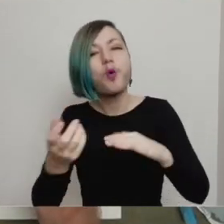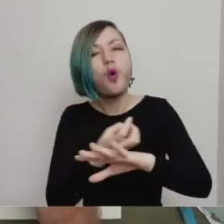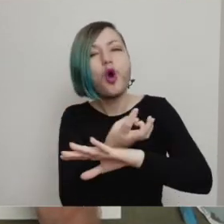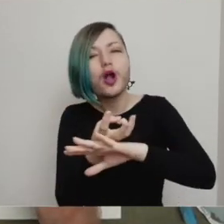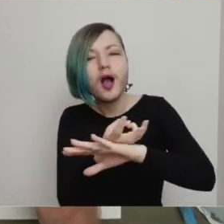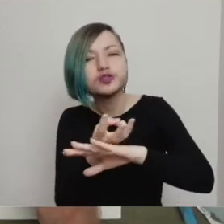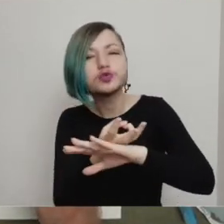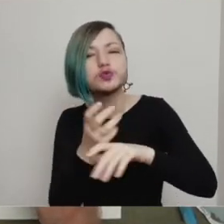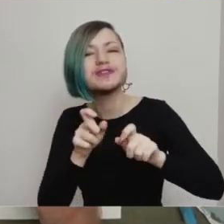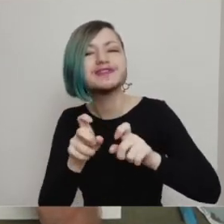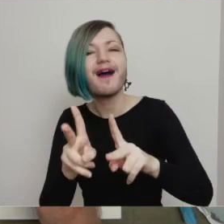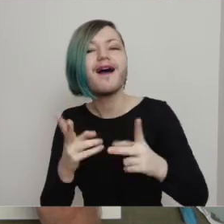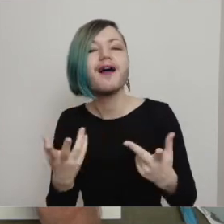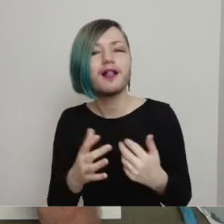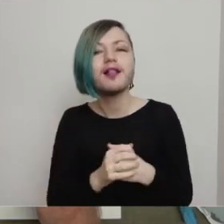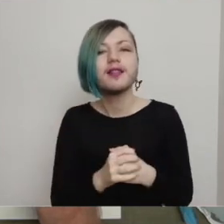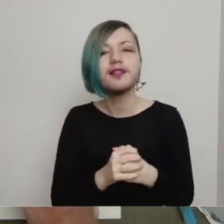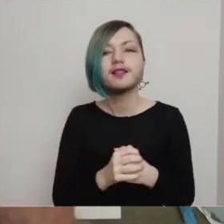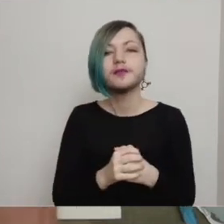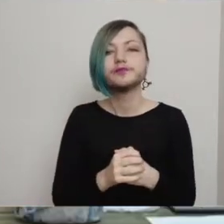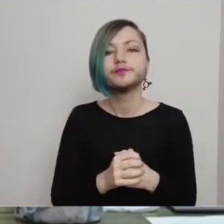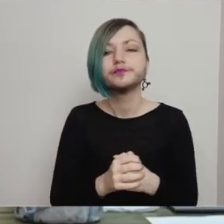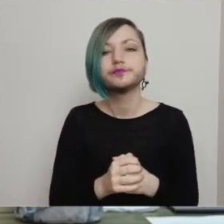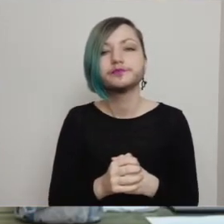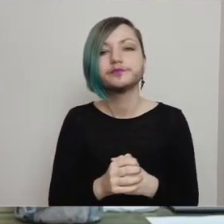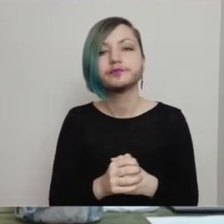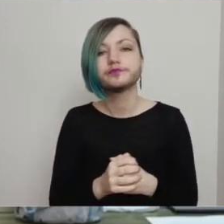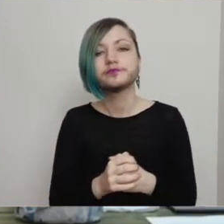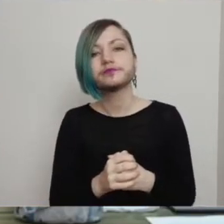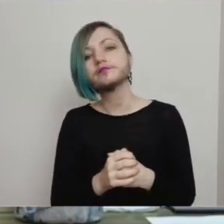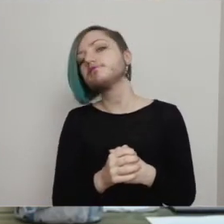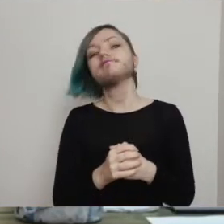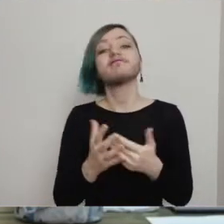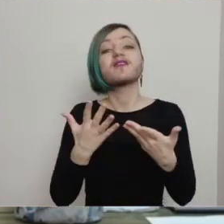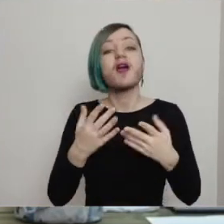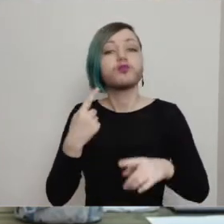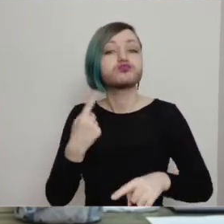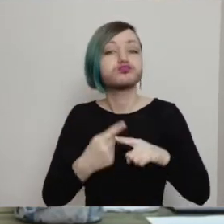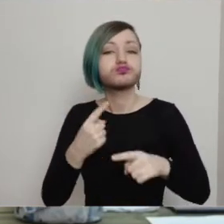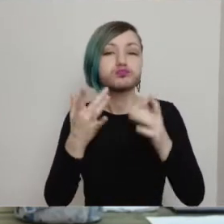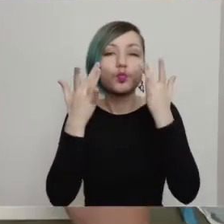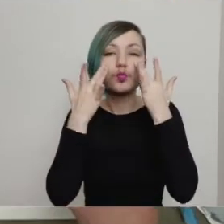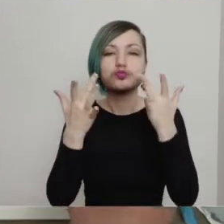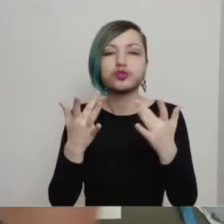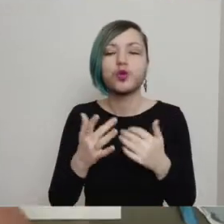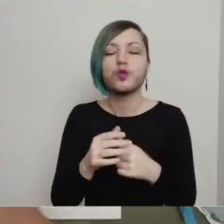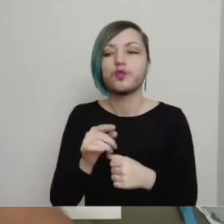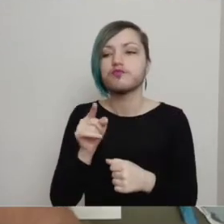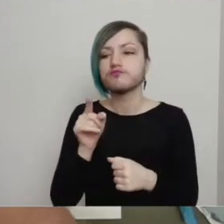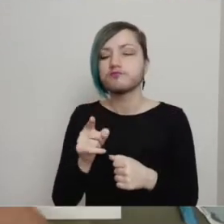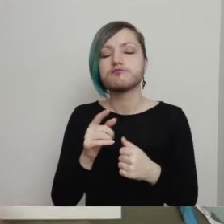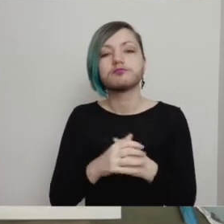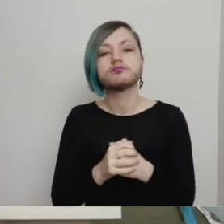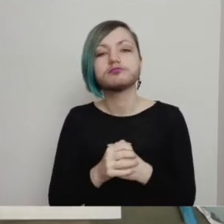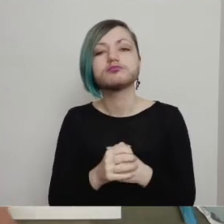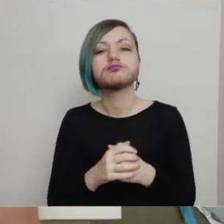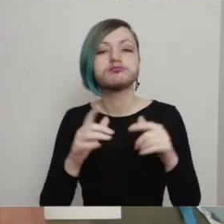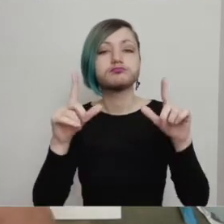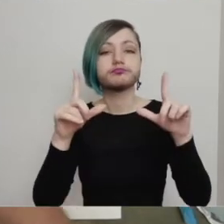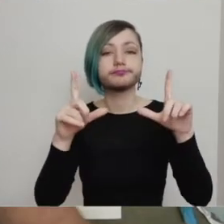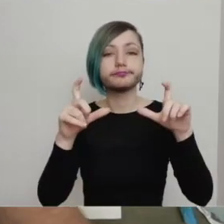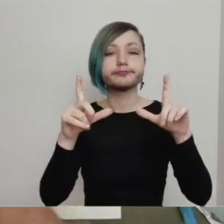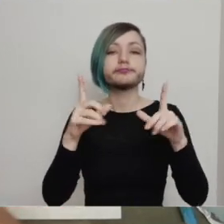of graphic, cartoon-like manner. And just very quickly to show you, these are some